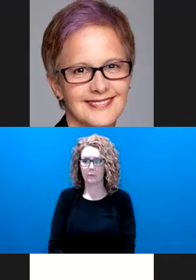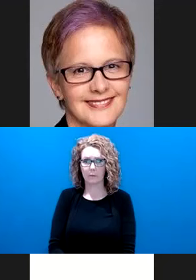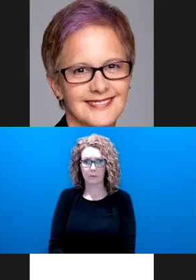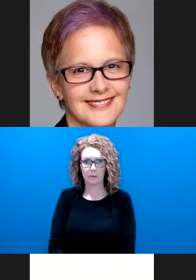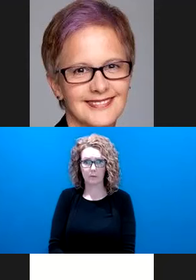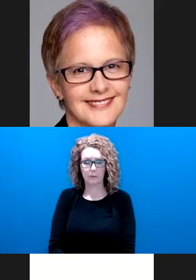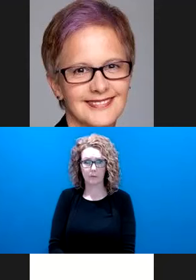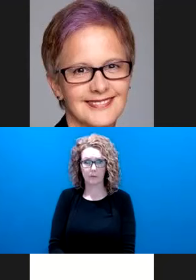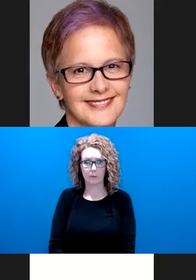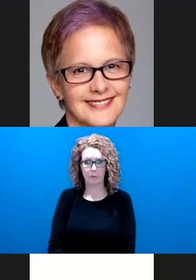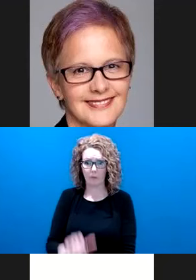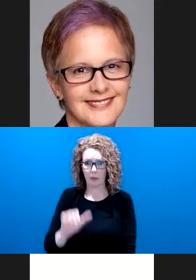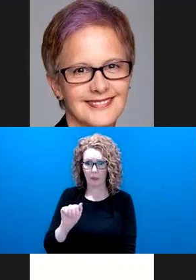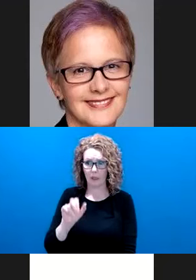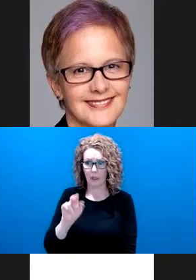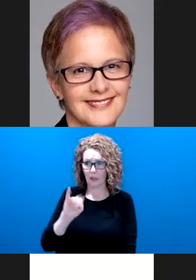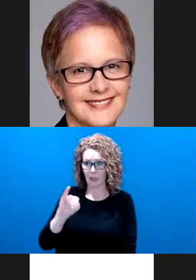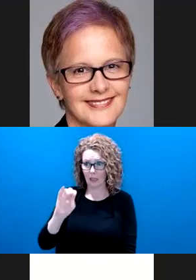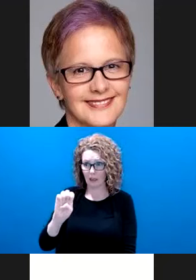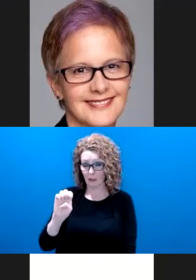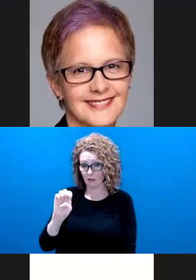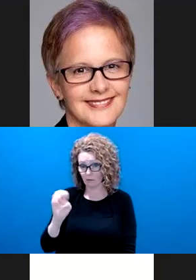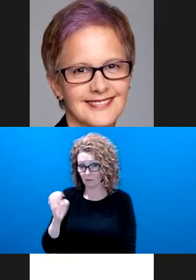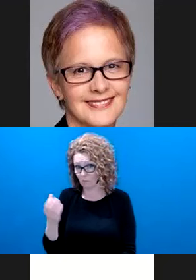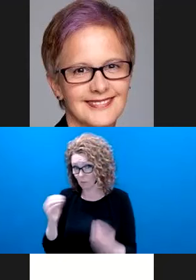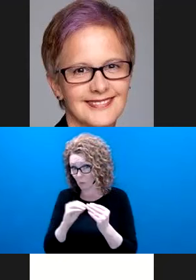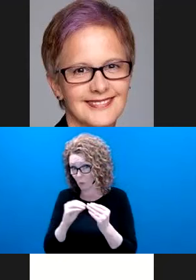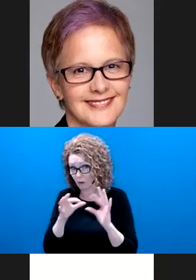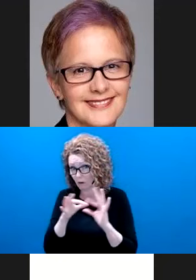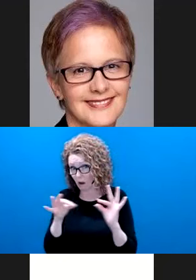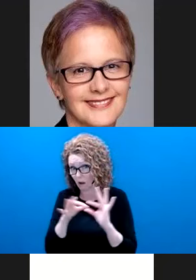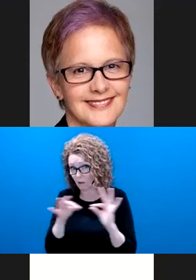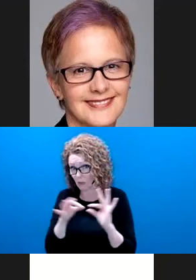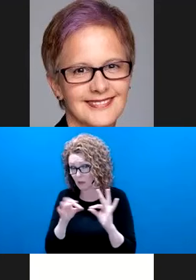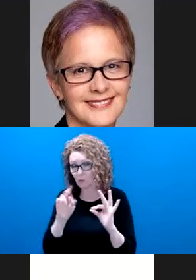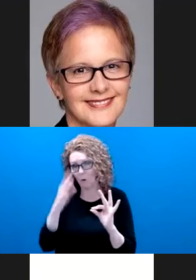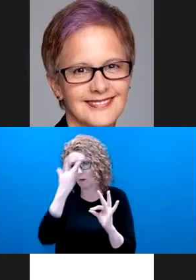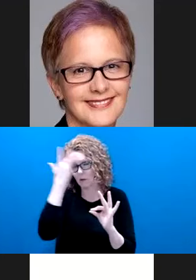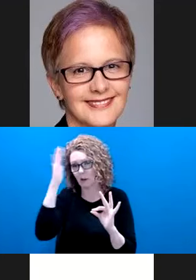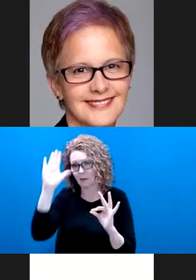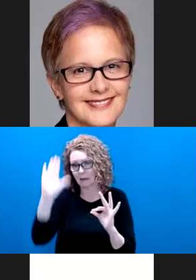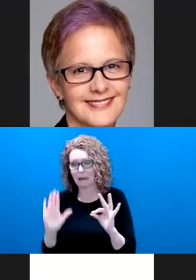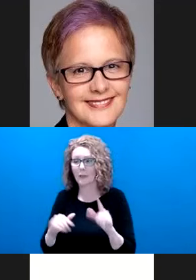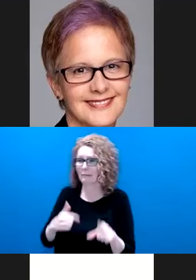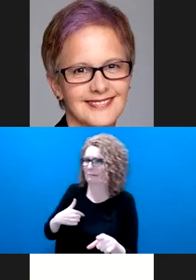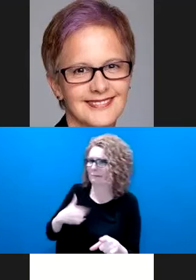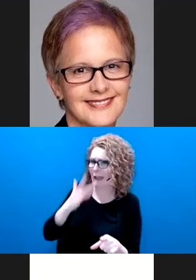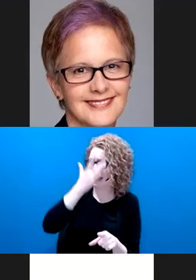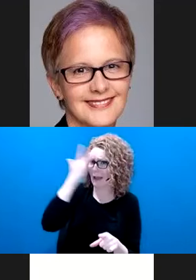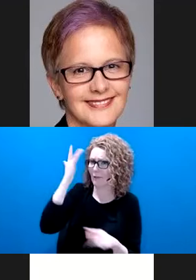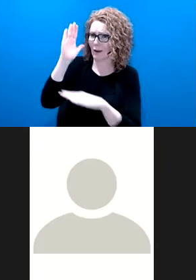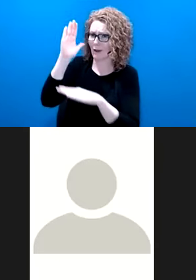Annie, I'm not sure if your hand's up again or if you have any comments. Apology, I forgot to put it back down.